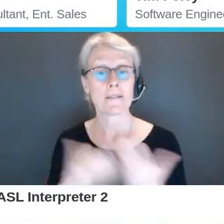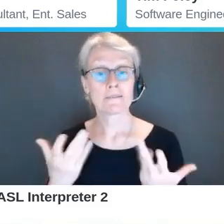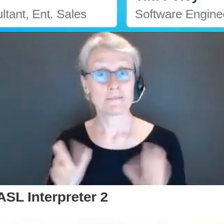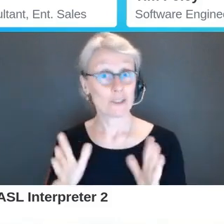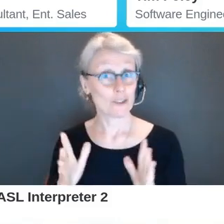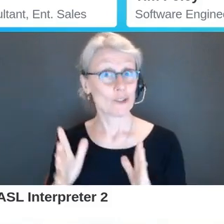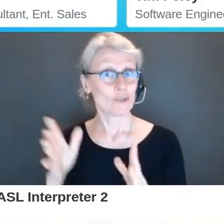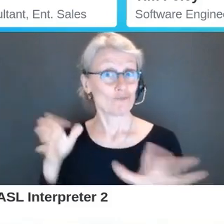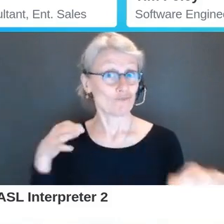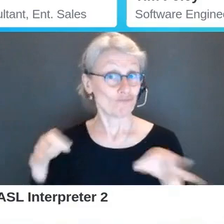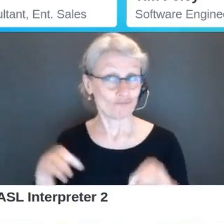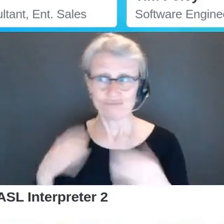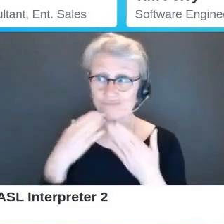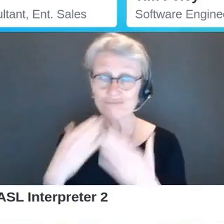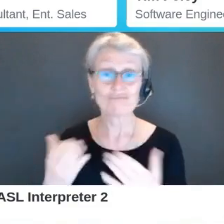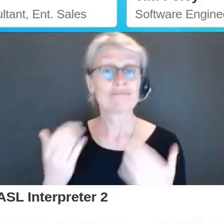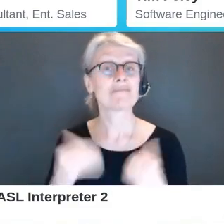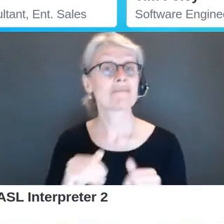them.